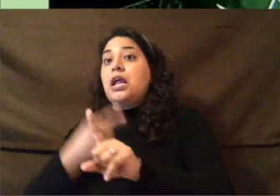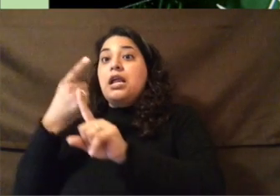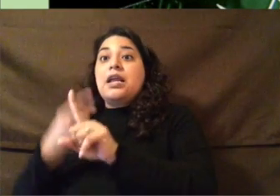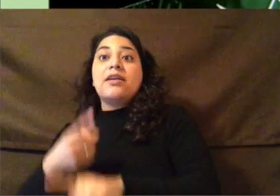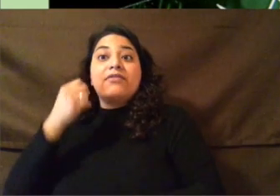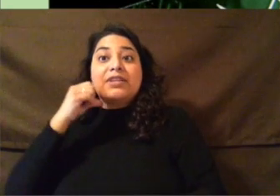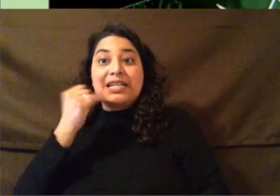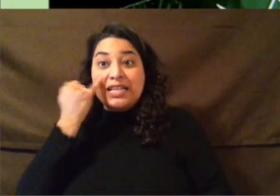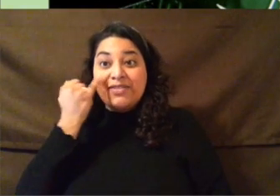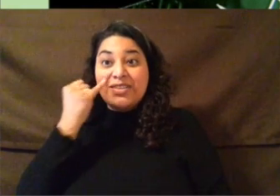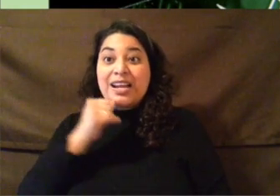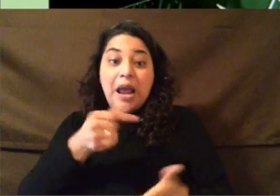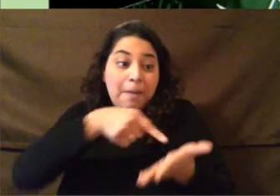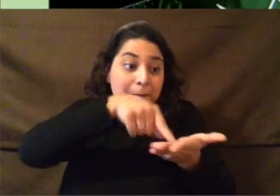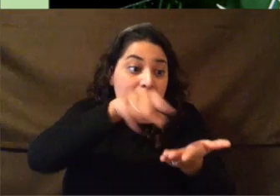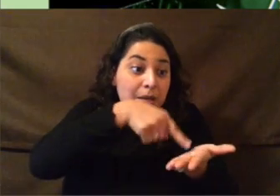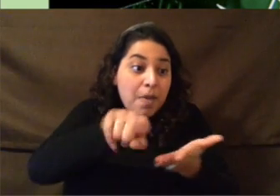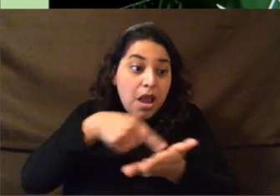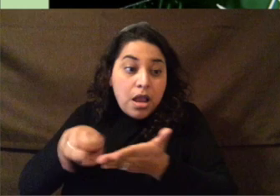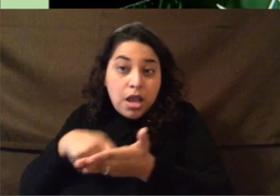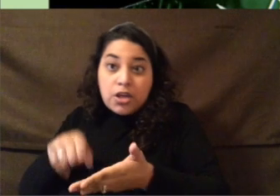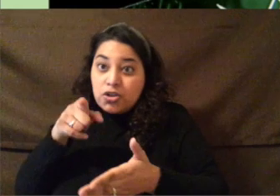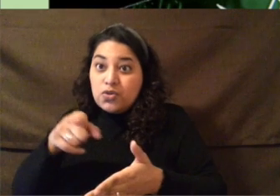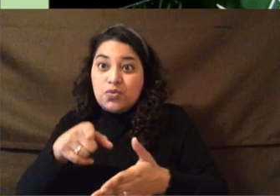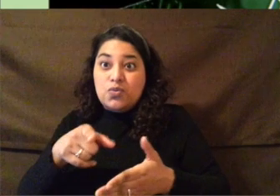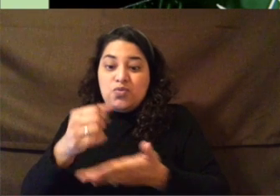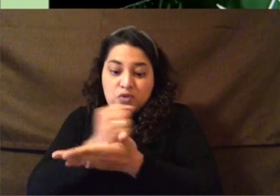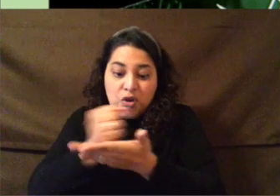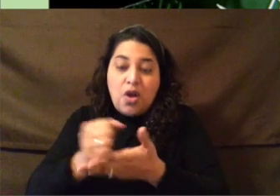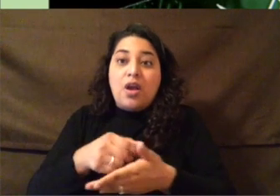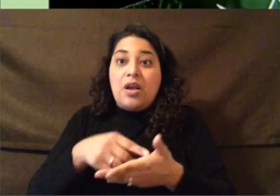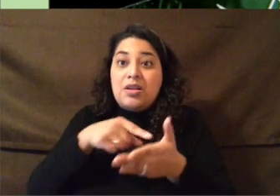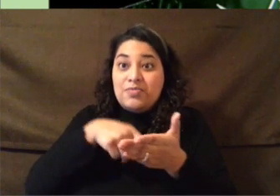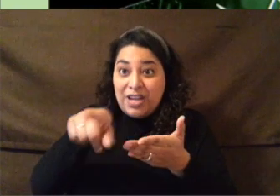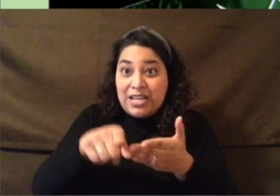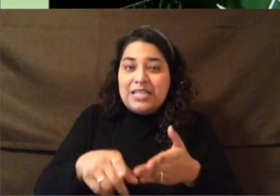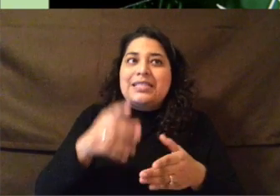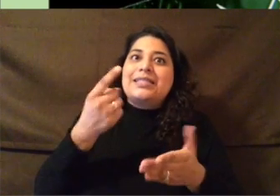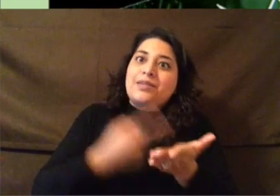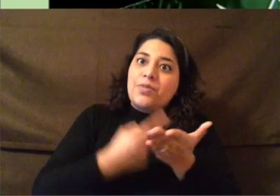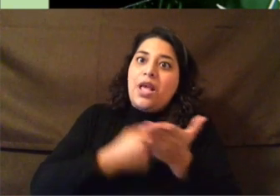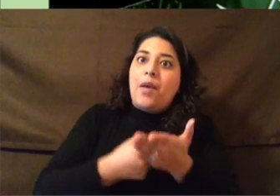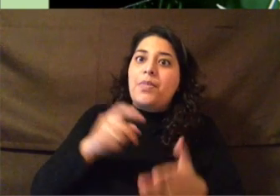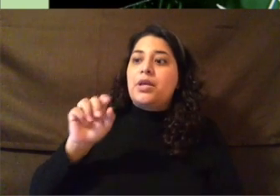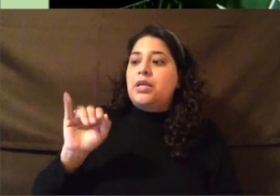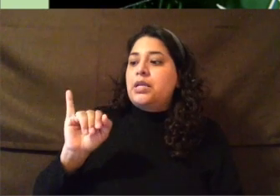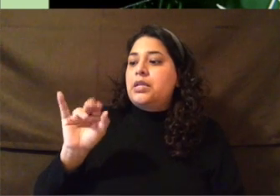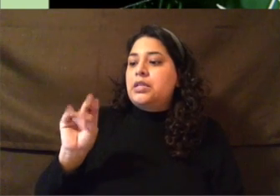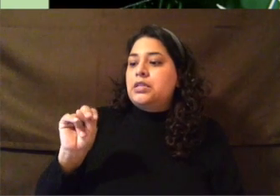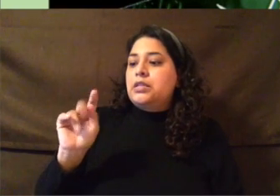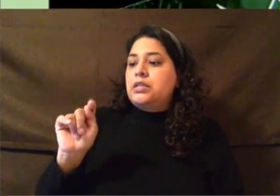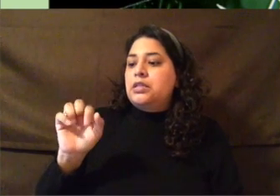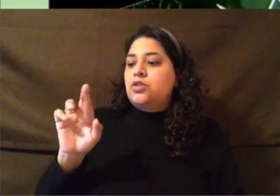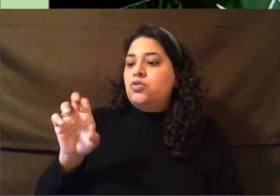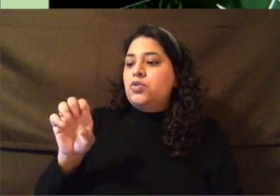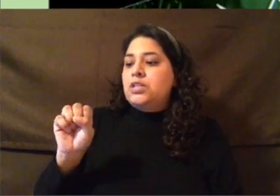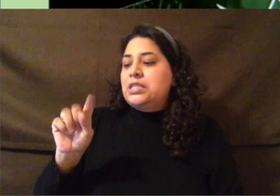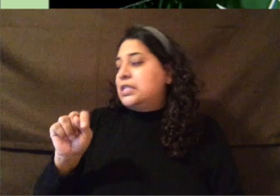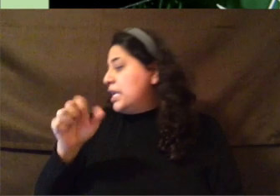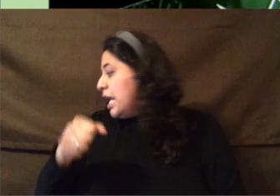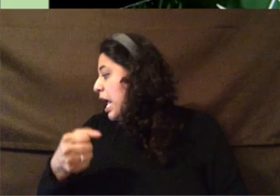every single month if you don't pay what you charge to your credit card. So sometimes interest can